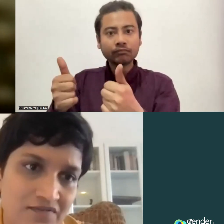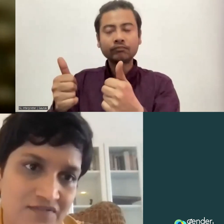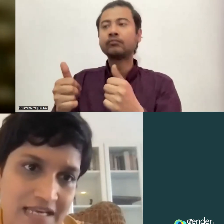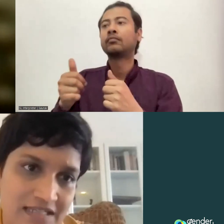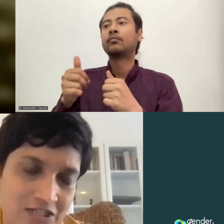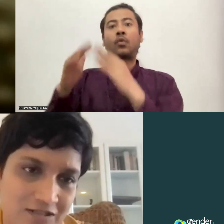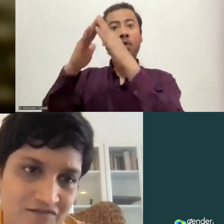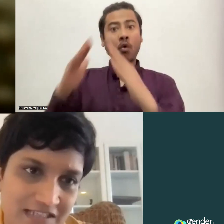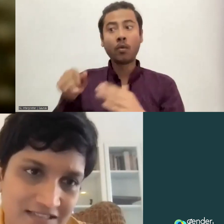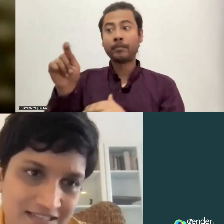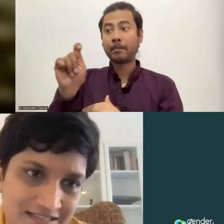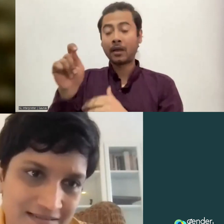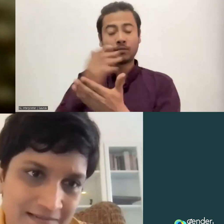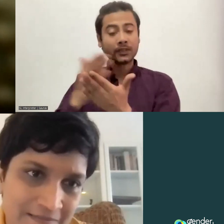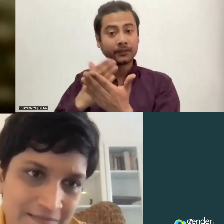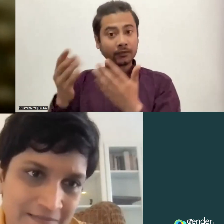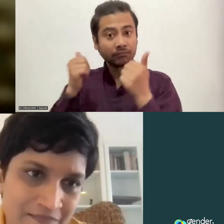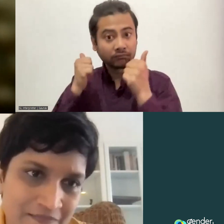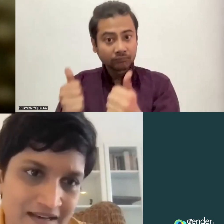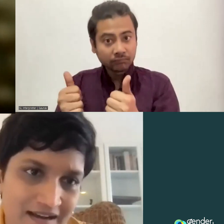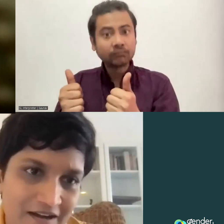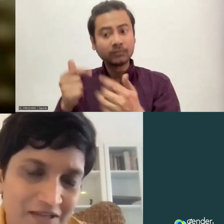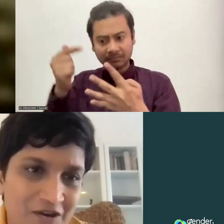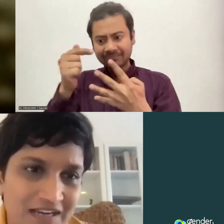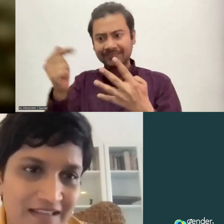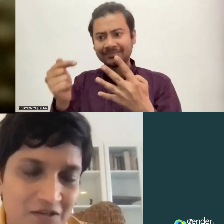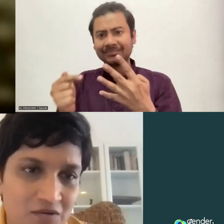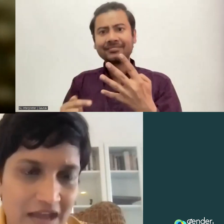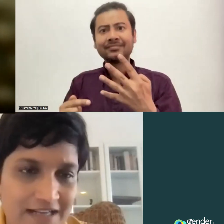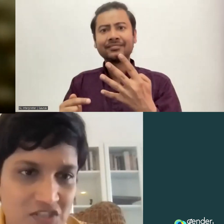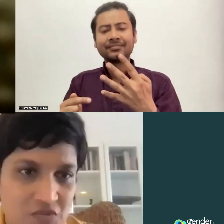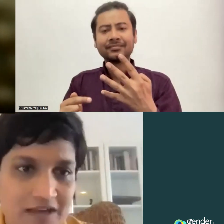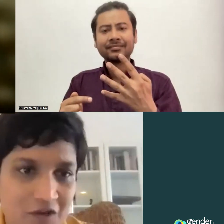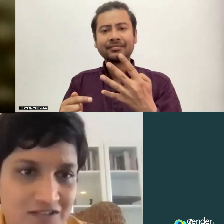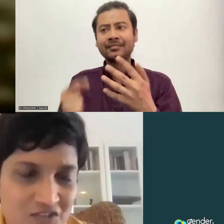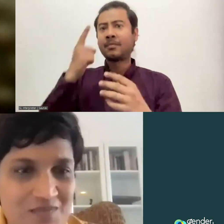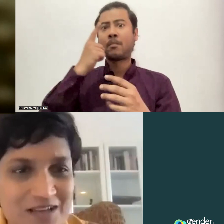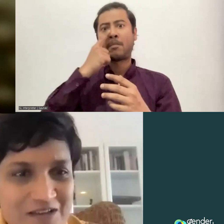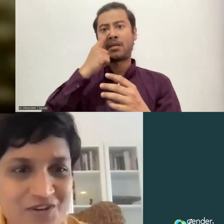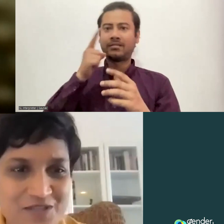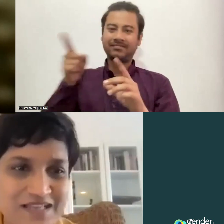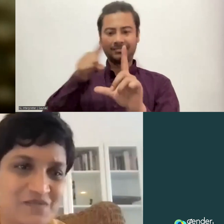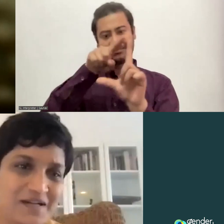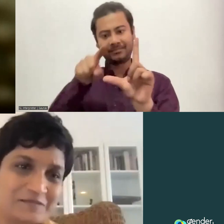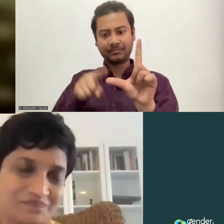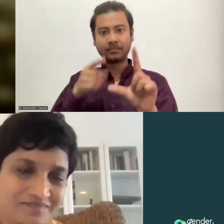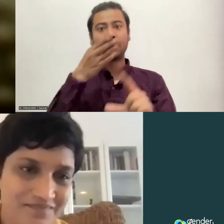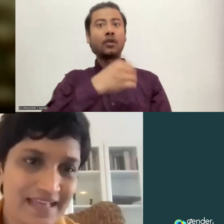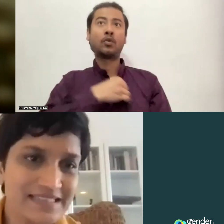safe sanitation facilities? It's not really that, they have access to a gynecologist. So similarly for space as